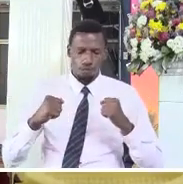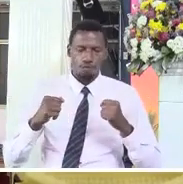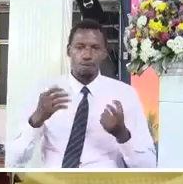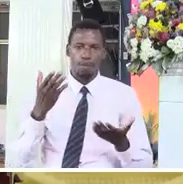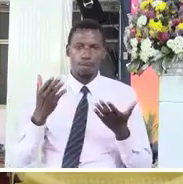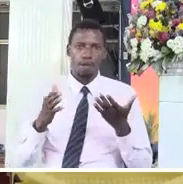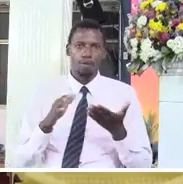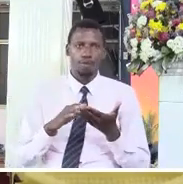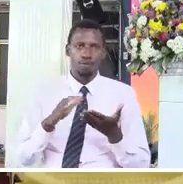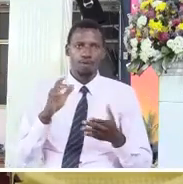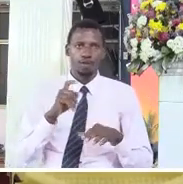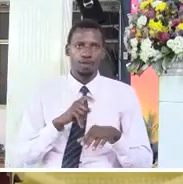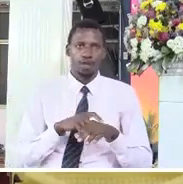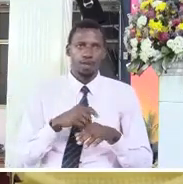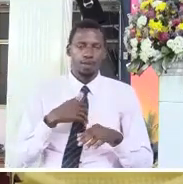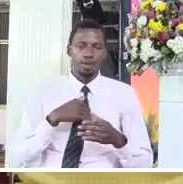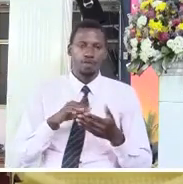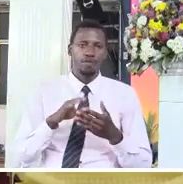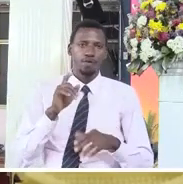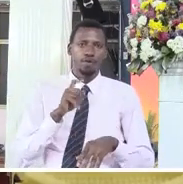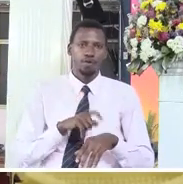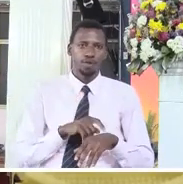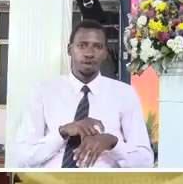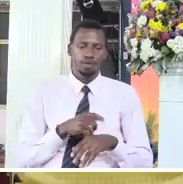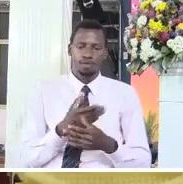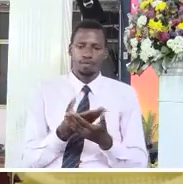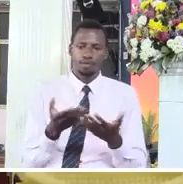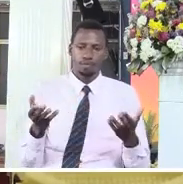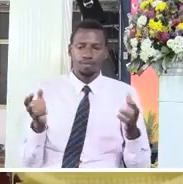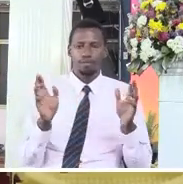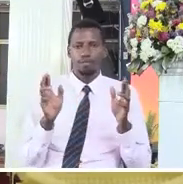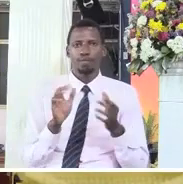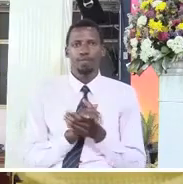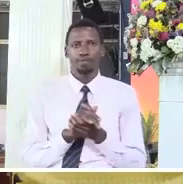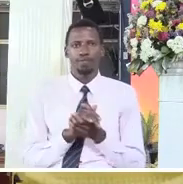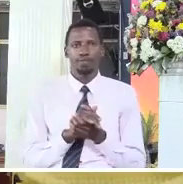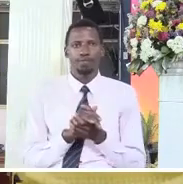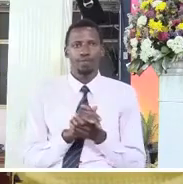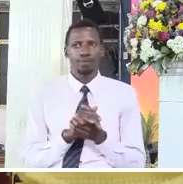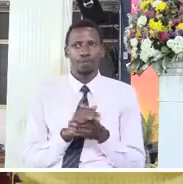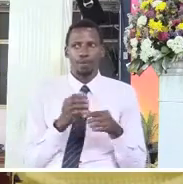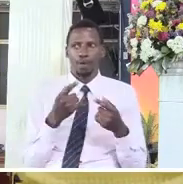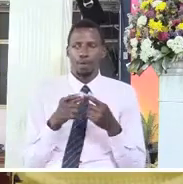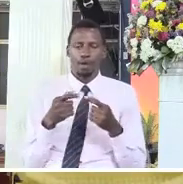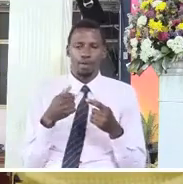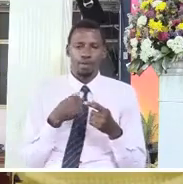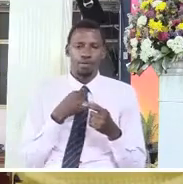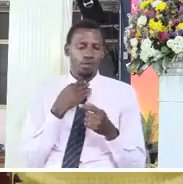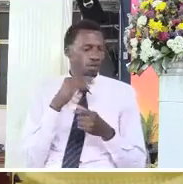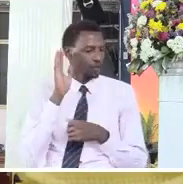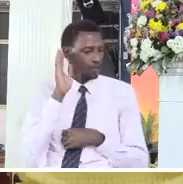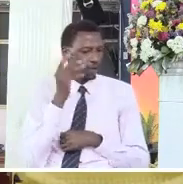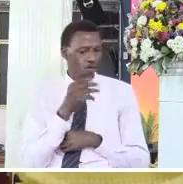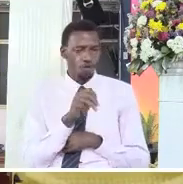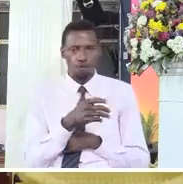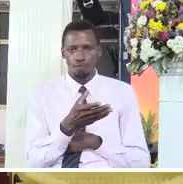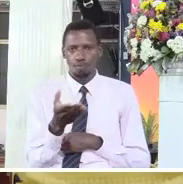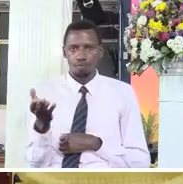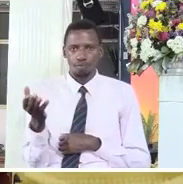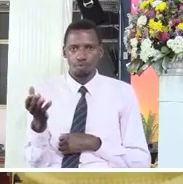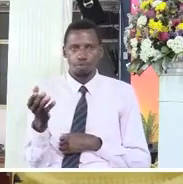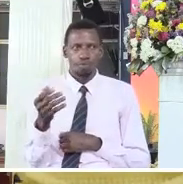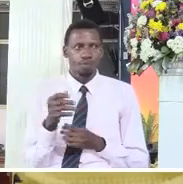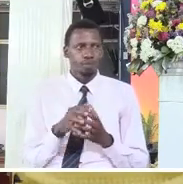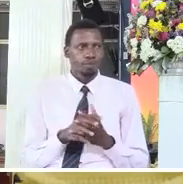more time than the adults would be more than willing to do. But let's hear from them. We could be speaking on their behalf. How do you want to be